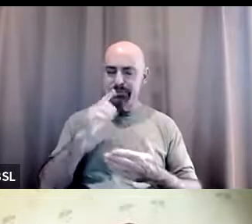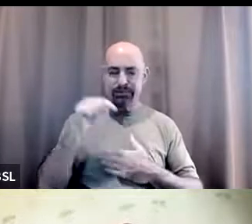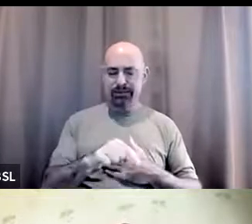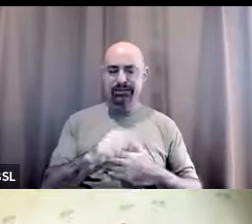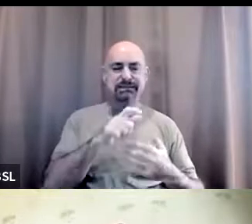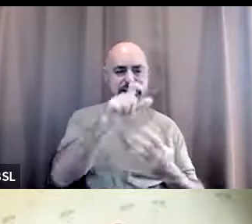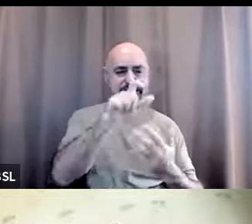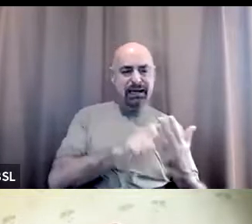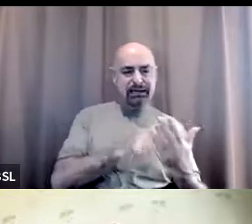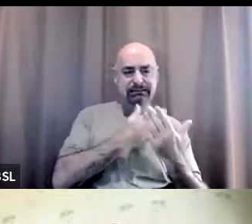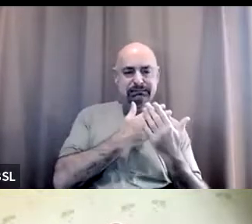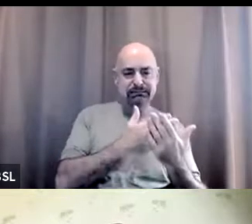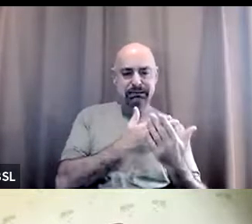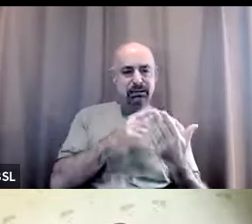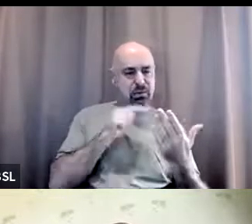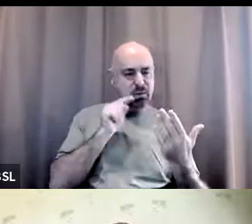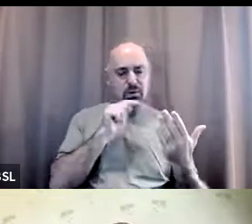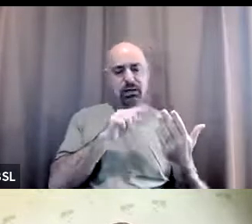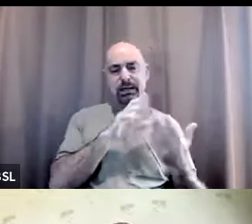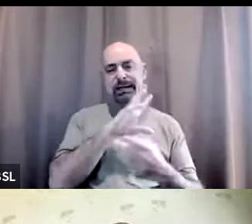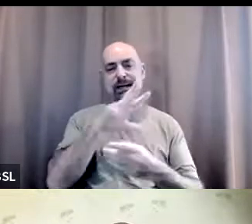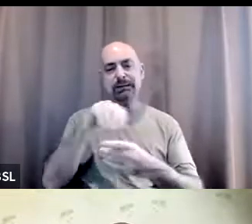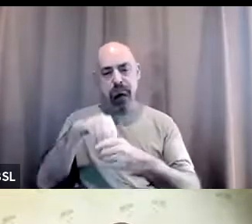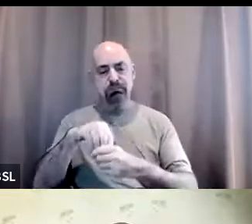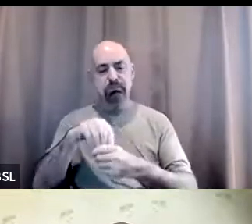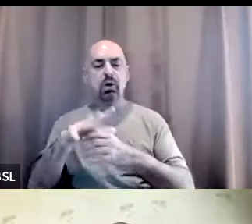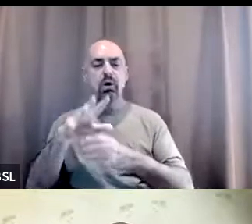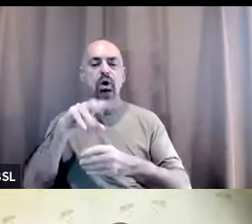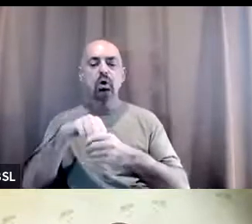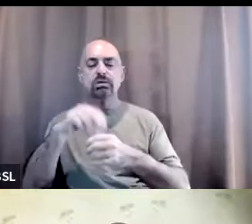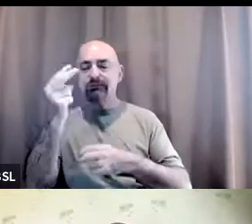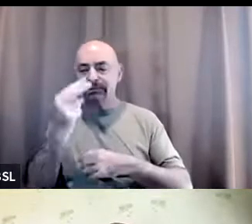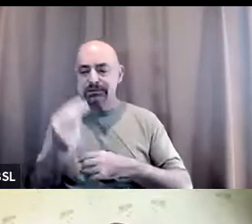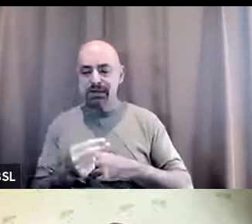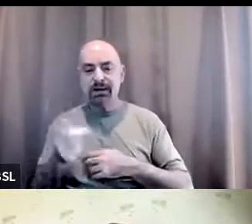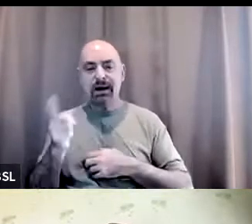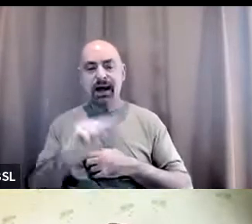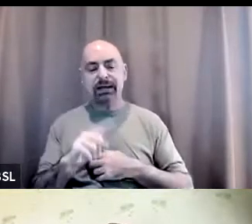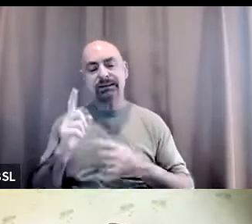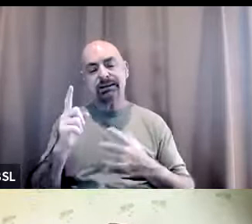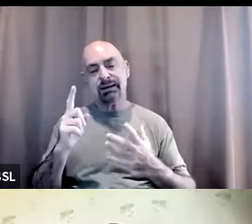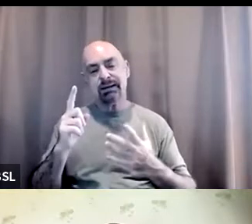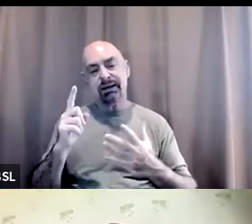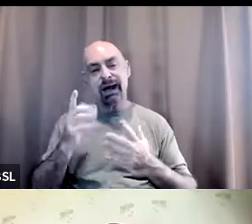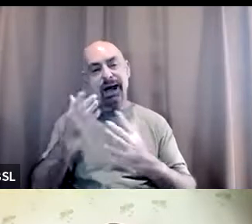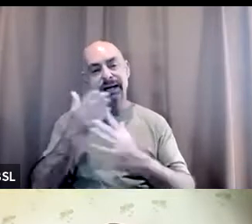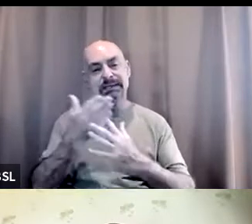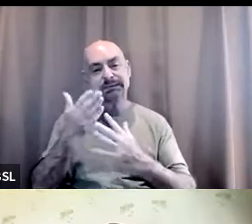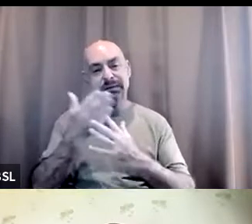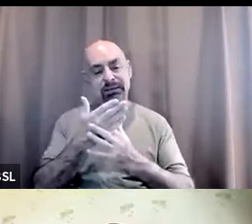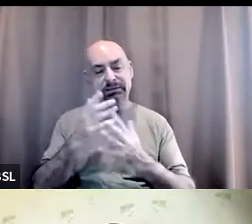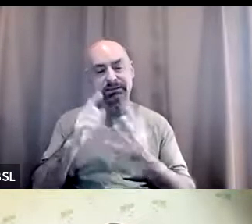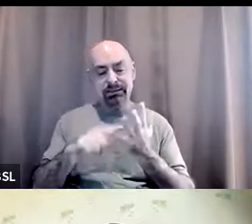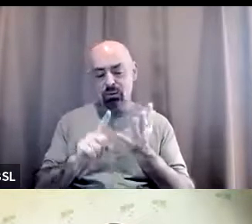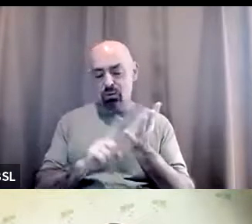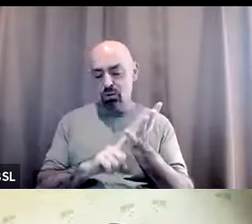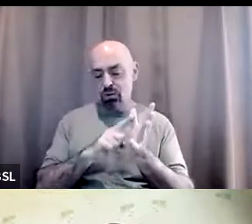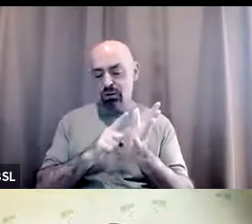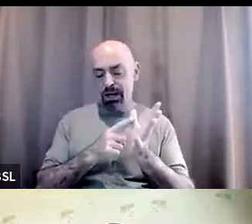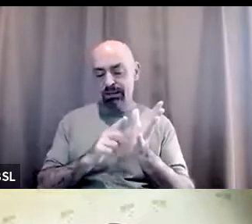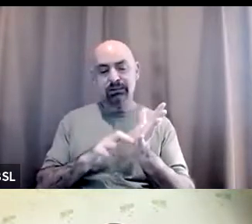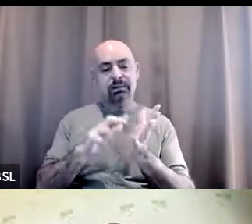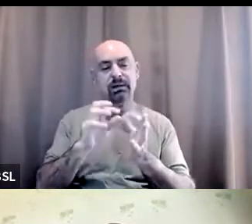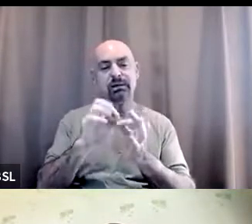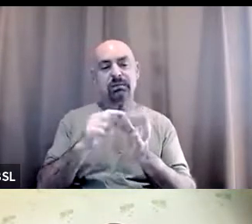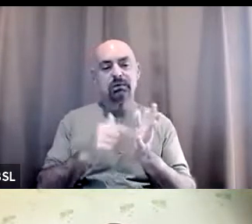an important contribution to inclusive design and accessibility in Ulaanbaatar, and will, I hope, lead collaboration to